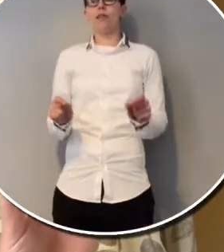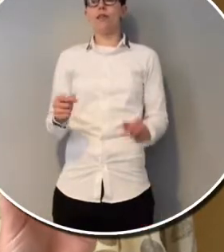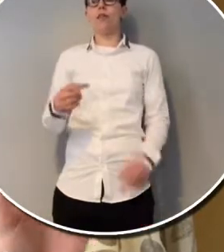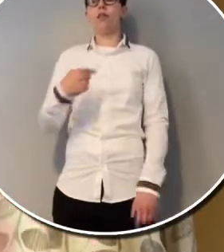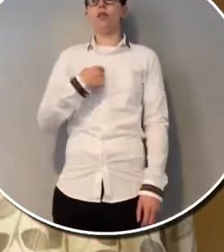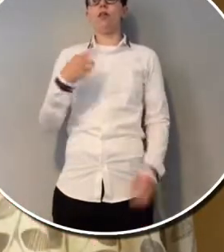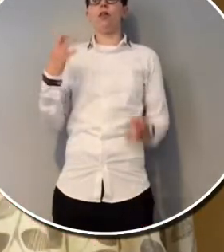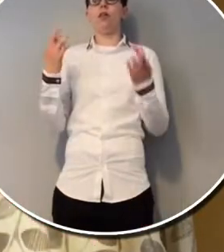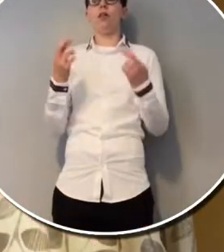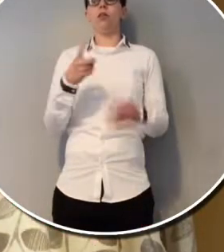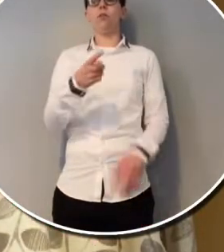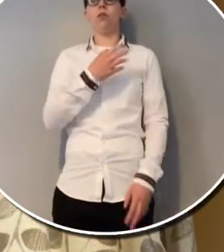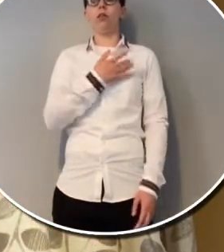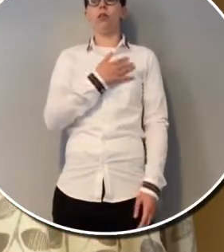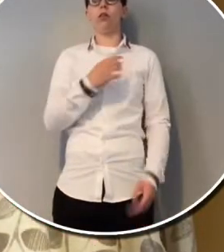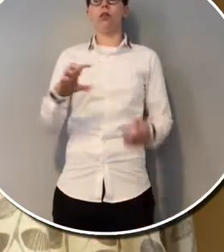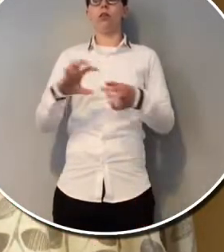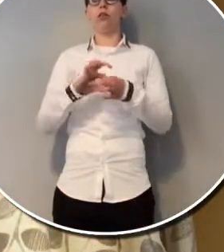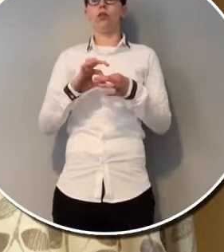everyone.